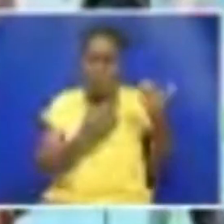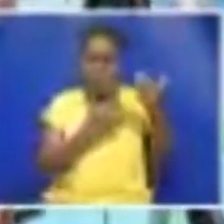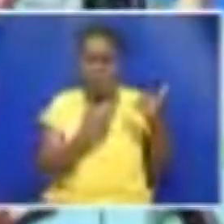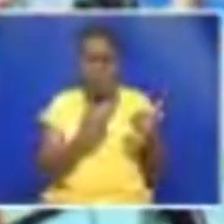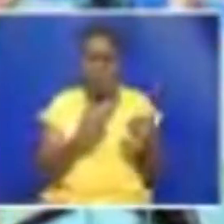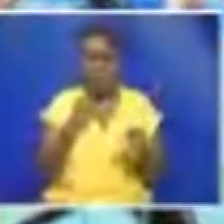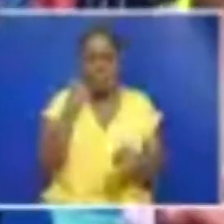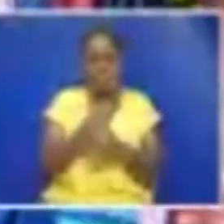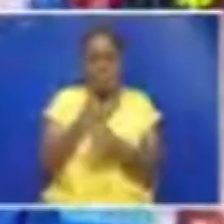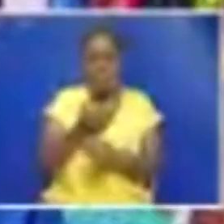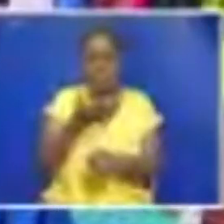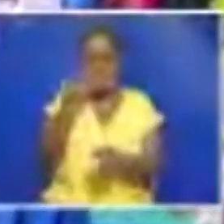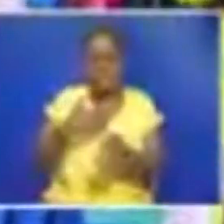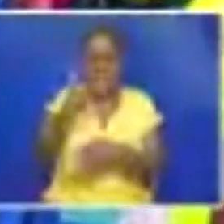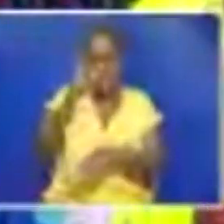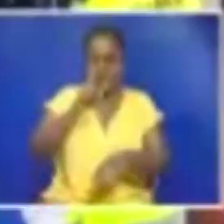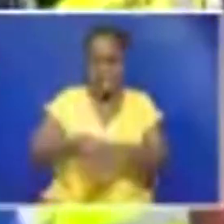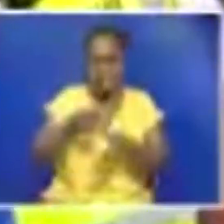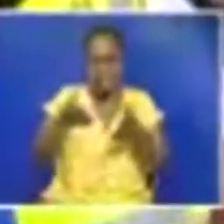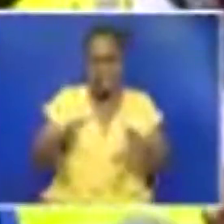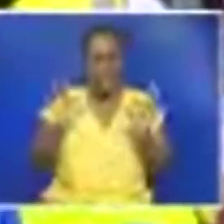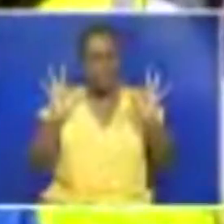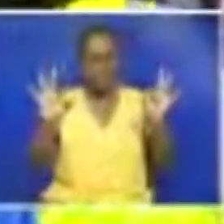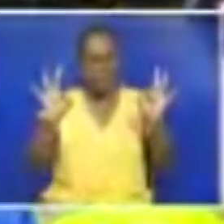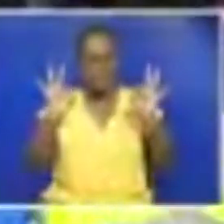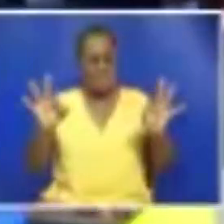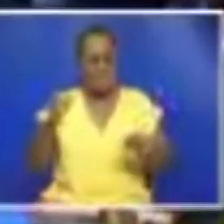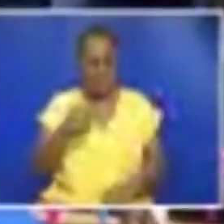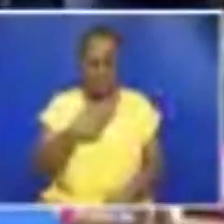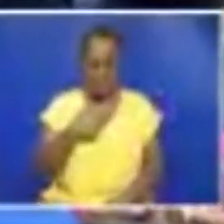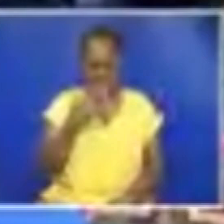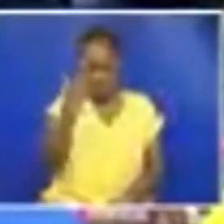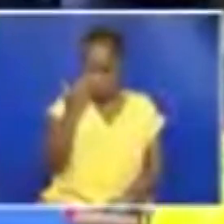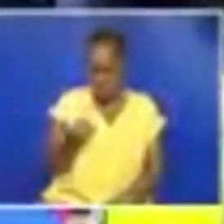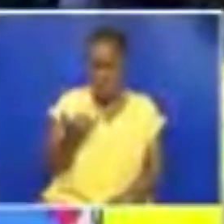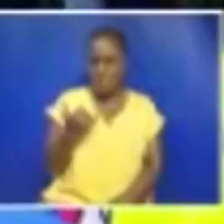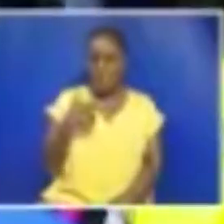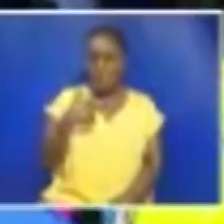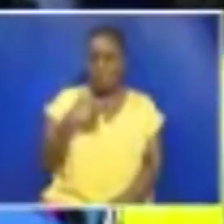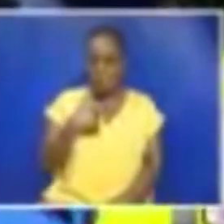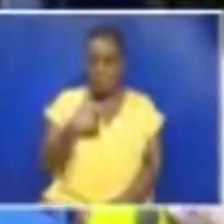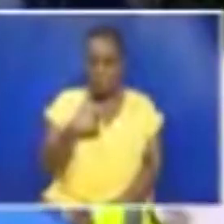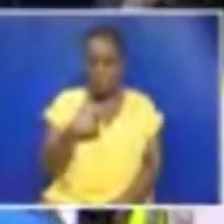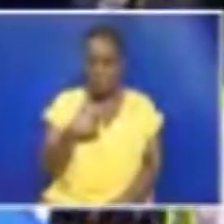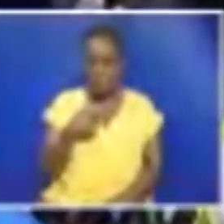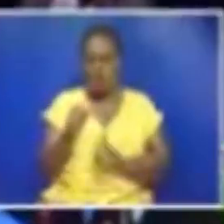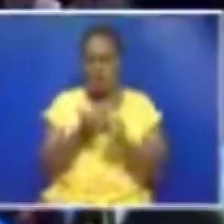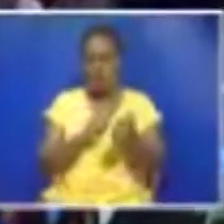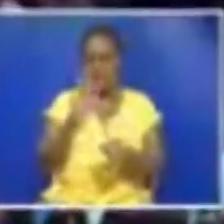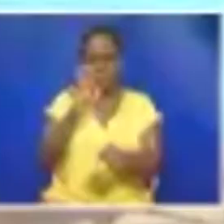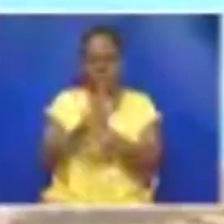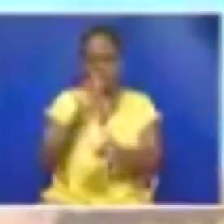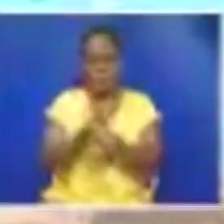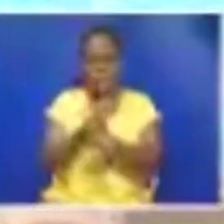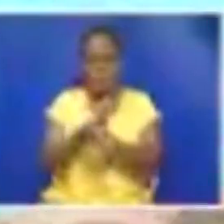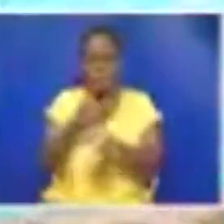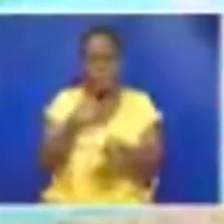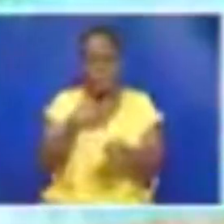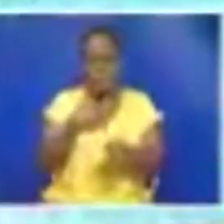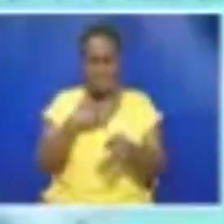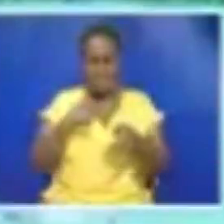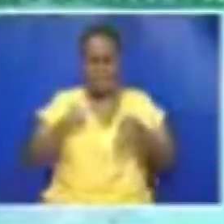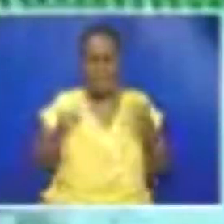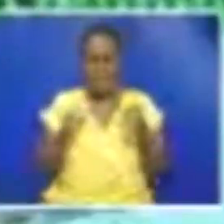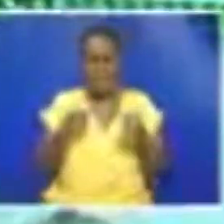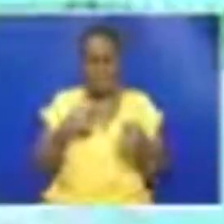next time better. Today is fantastic for me, and I just competed many races and I'm very excited to